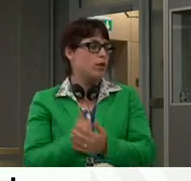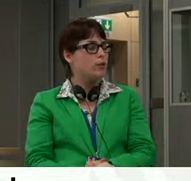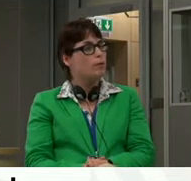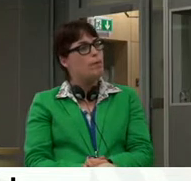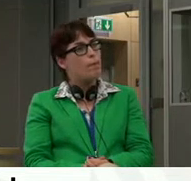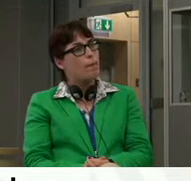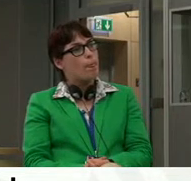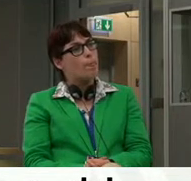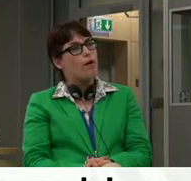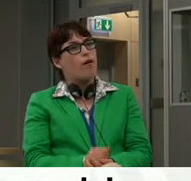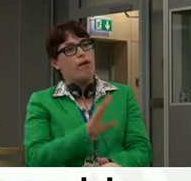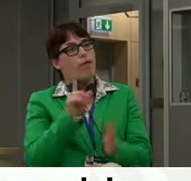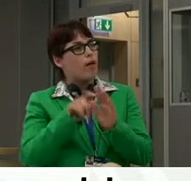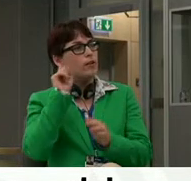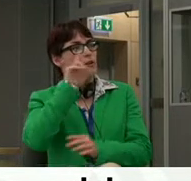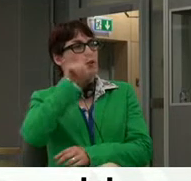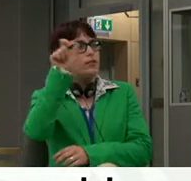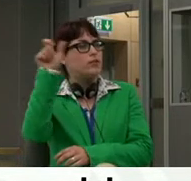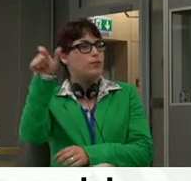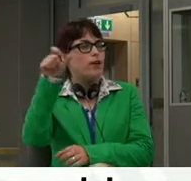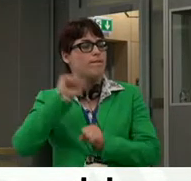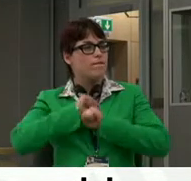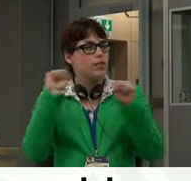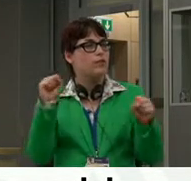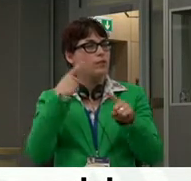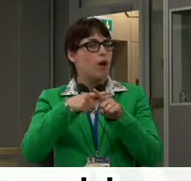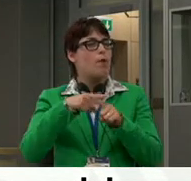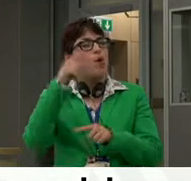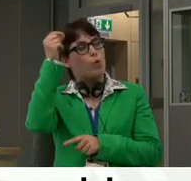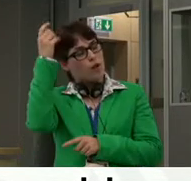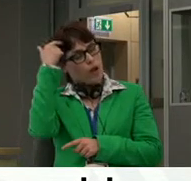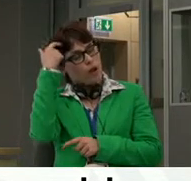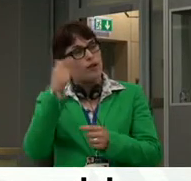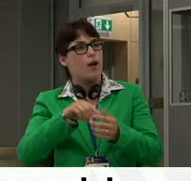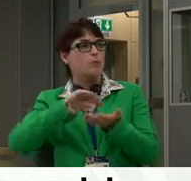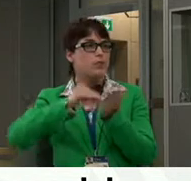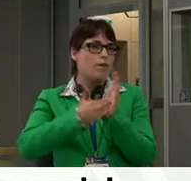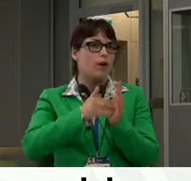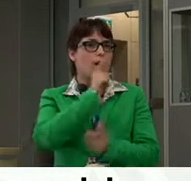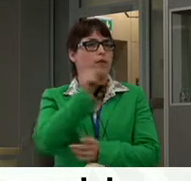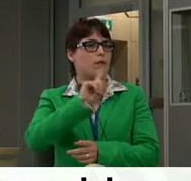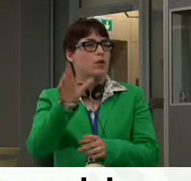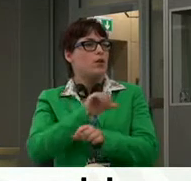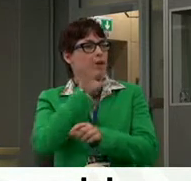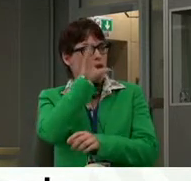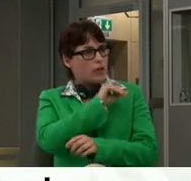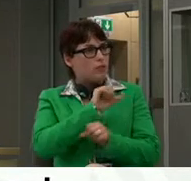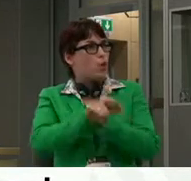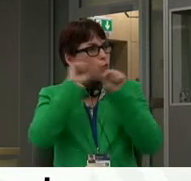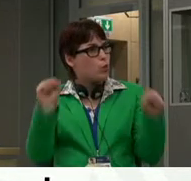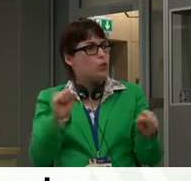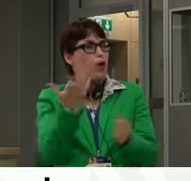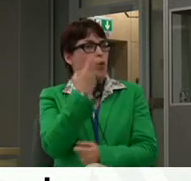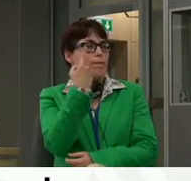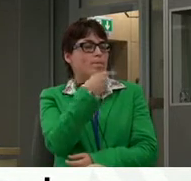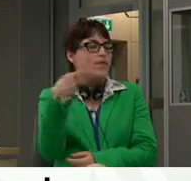cohesion, social continuity is ensured again and again, so that new goals are not set